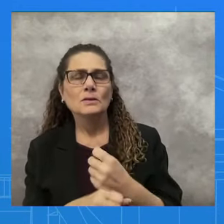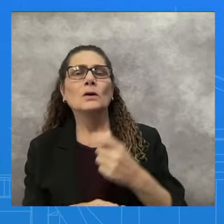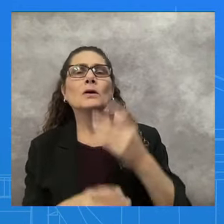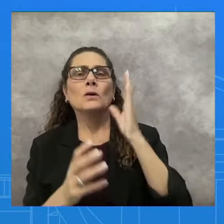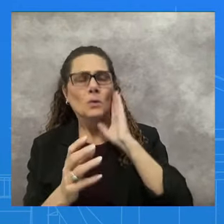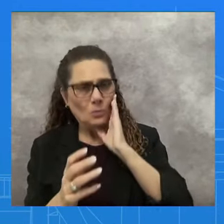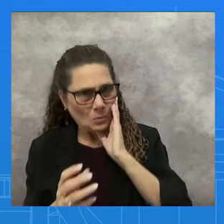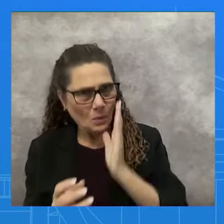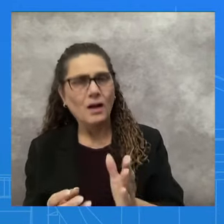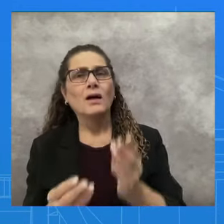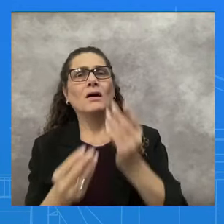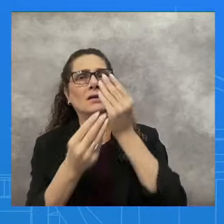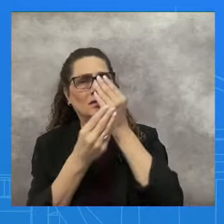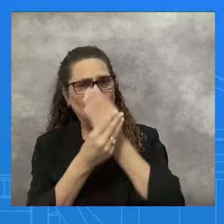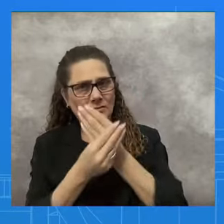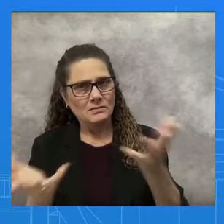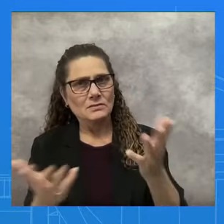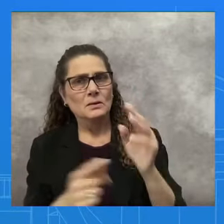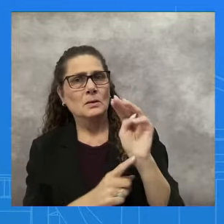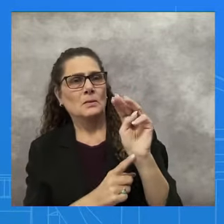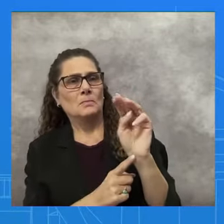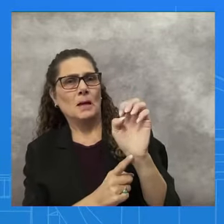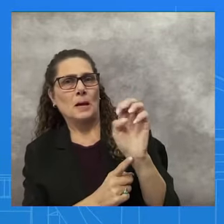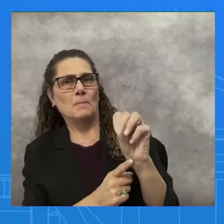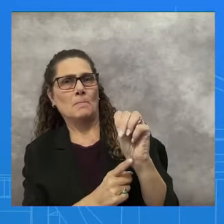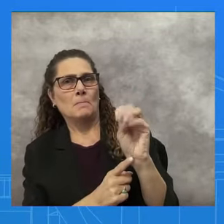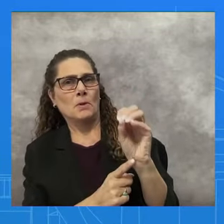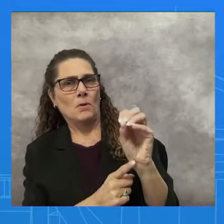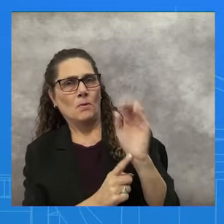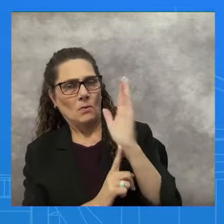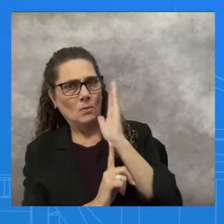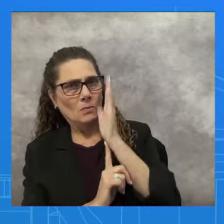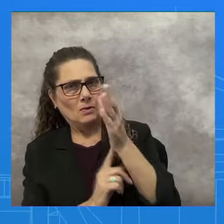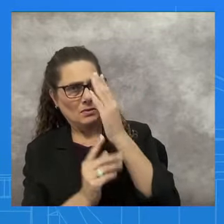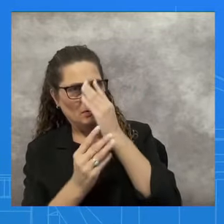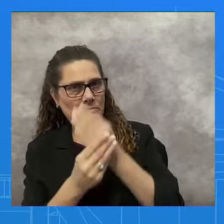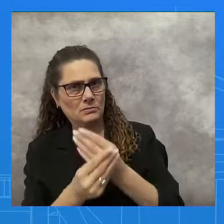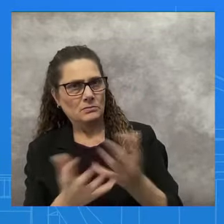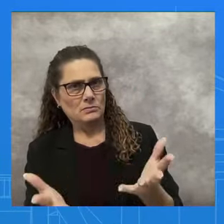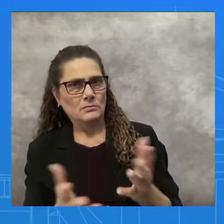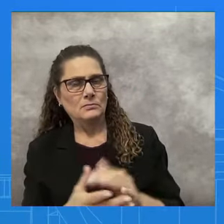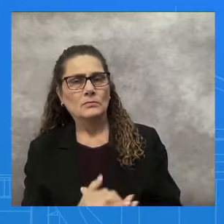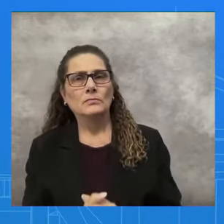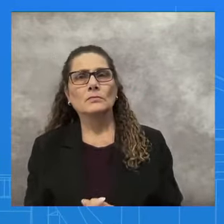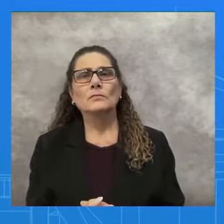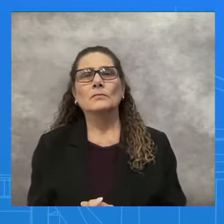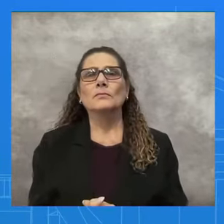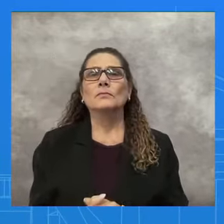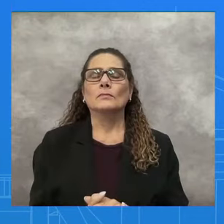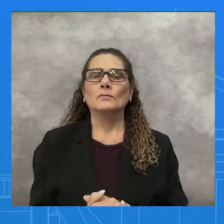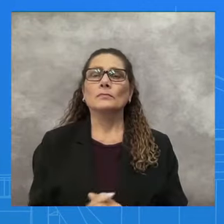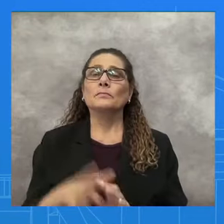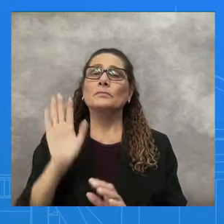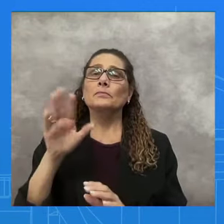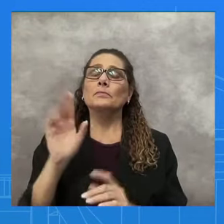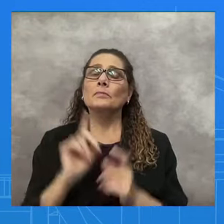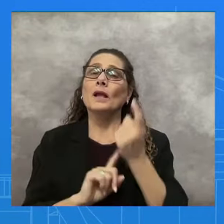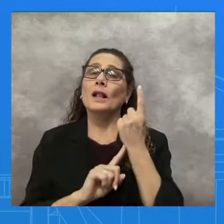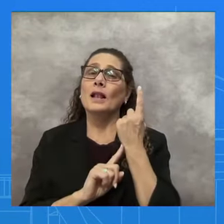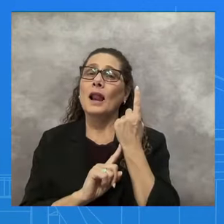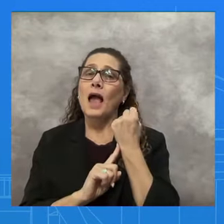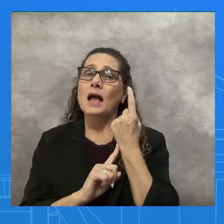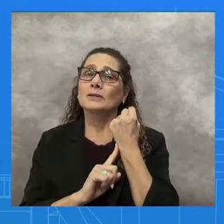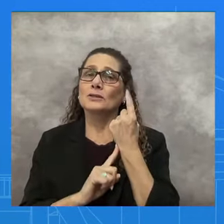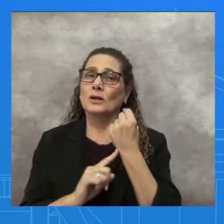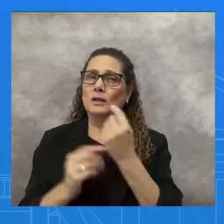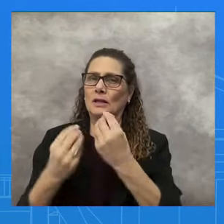I just don't have anything for you at this time. It will happen. And last year, you gave us about a 2 weeks notice. Mm-hmm. On February 1st, you told us it would be February 16th. So